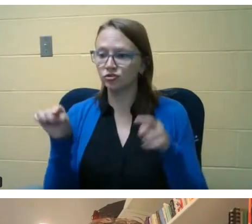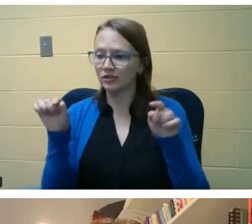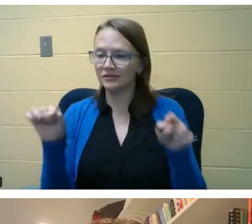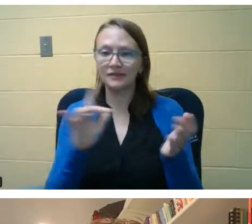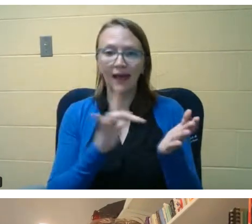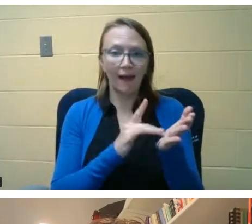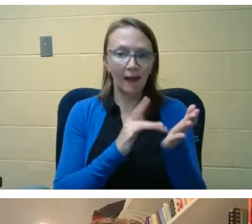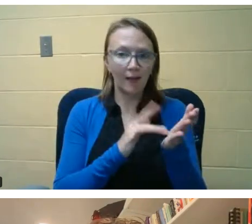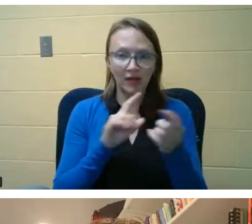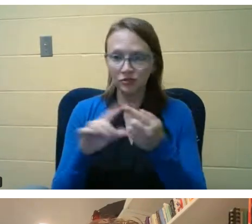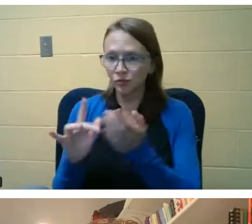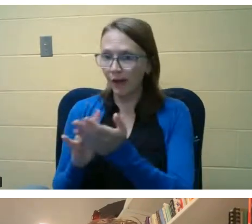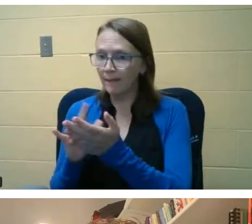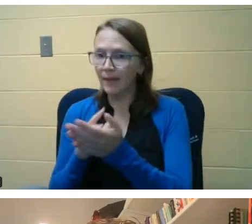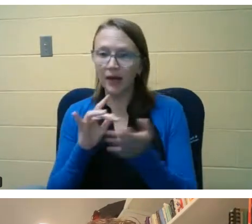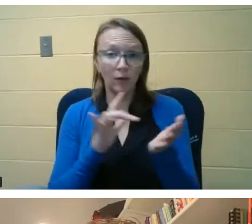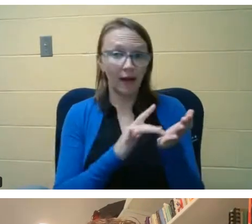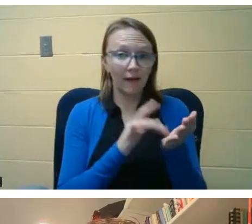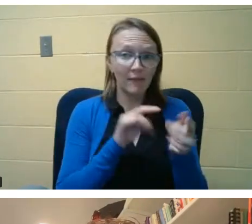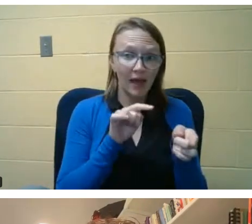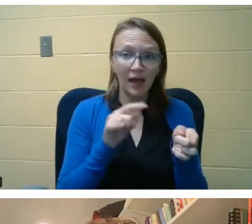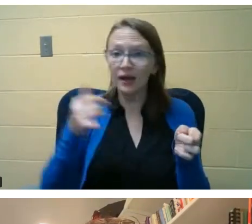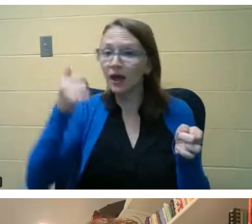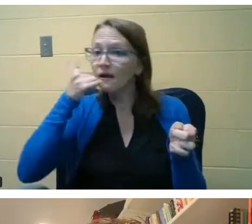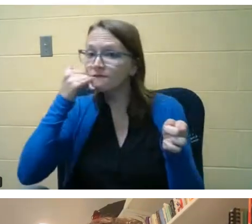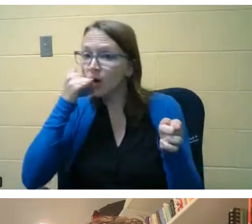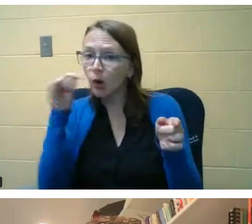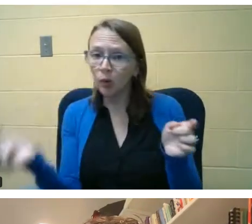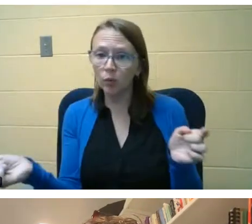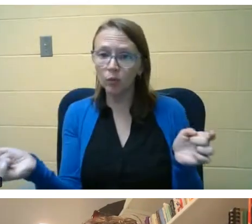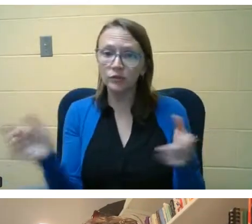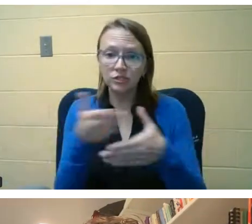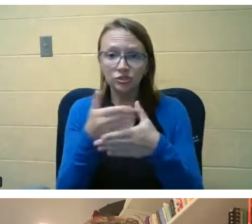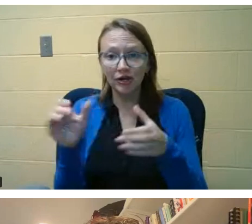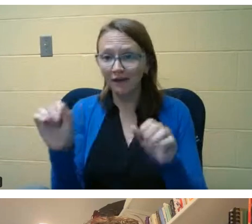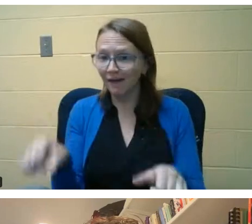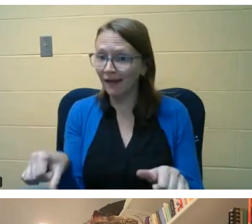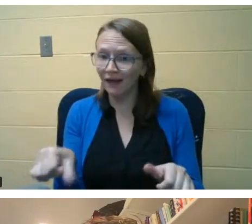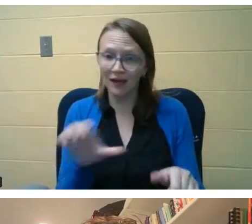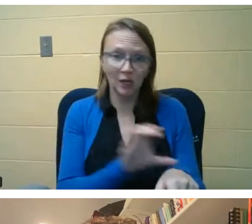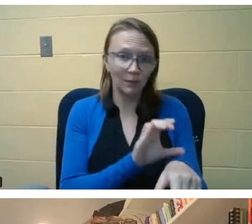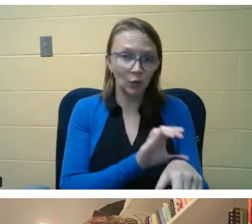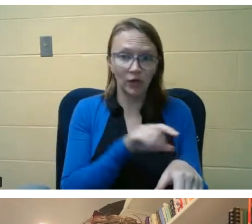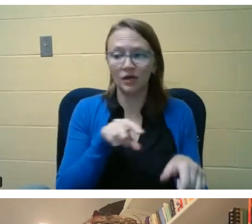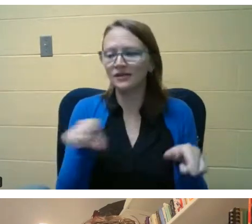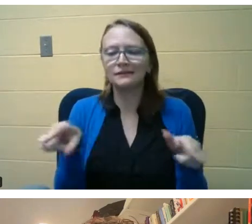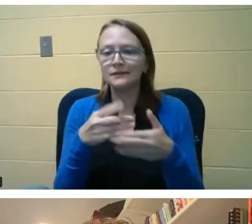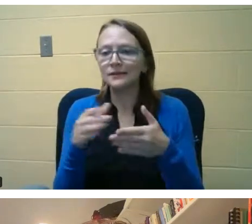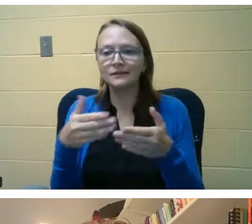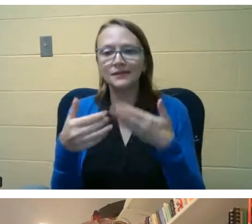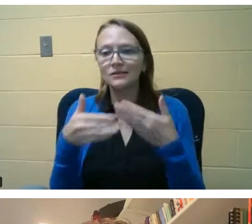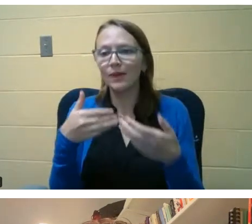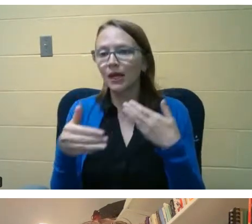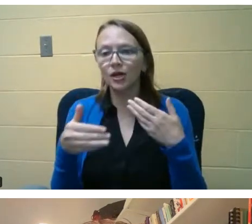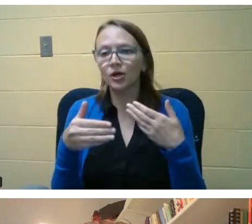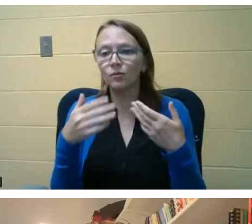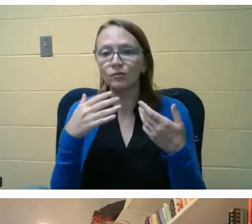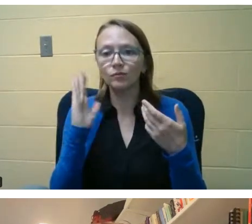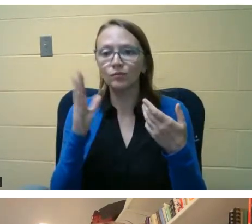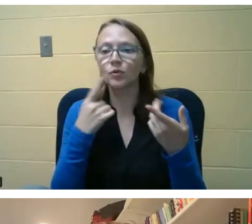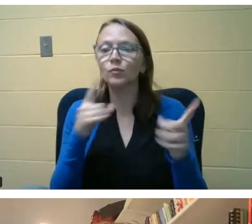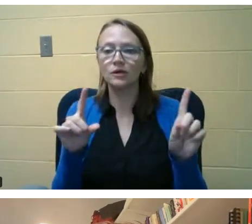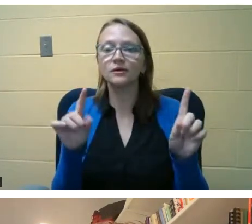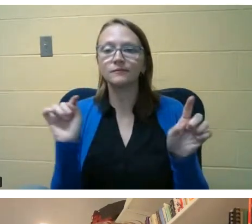to iPad, iPad to iPhone, Android to iPad. Tablet, yeah. Any potential direction you would like to go, it works.